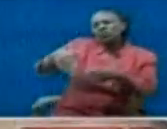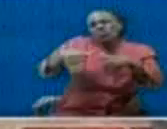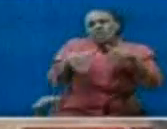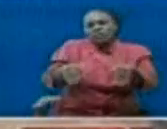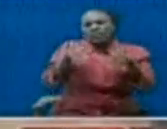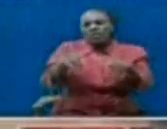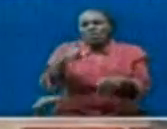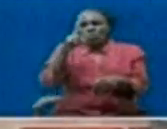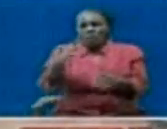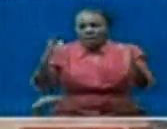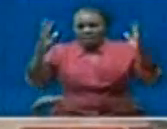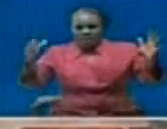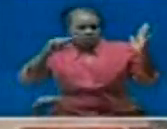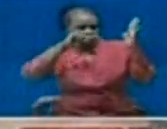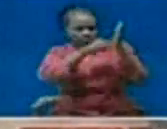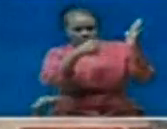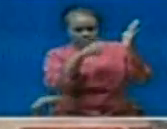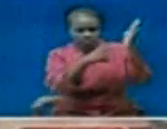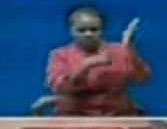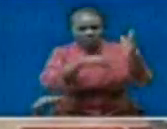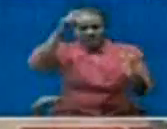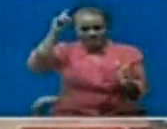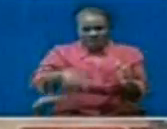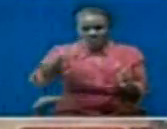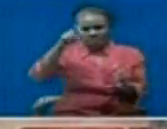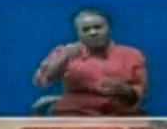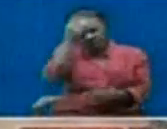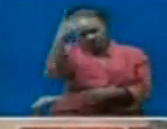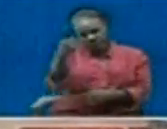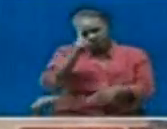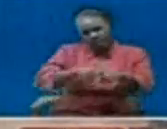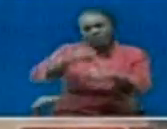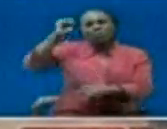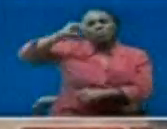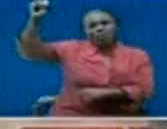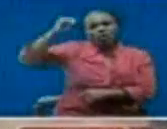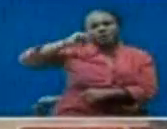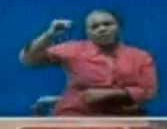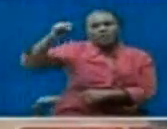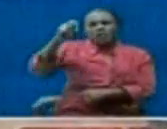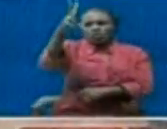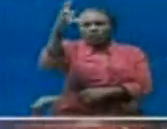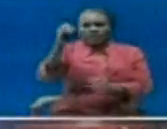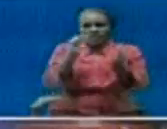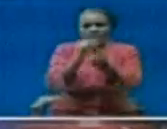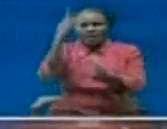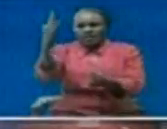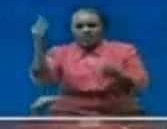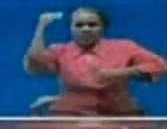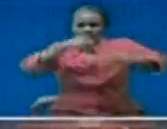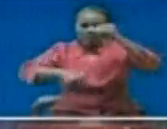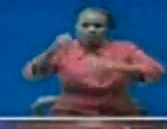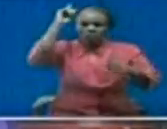I think one of the major issues you must factor in when we're discussing politics post the 2013 elections is